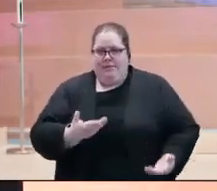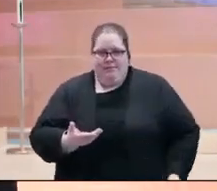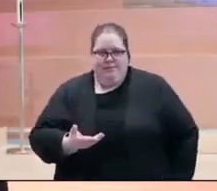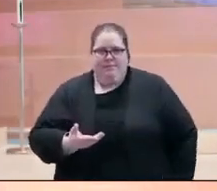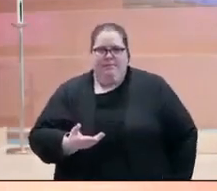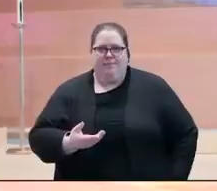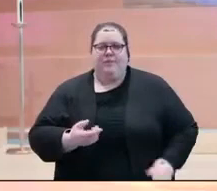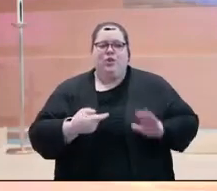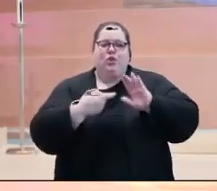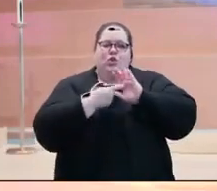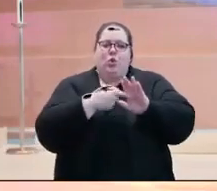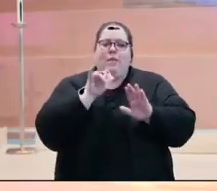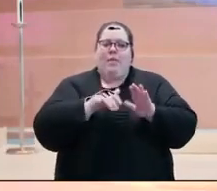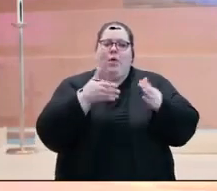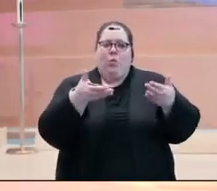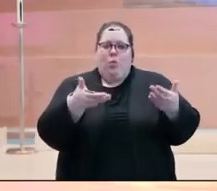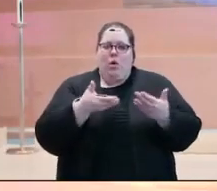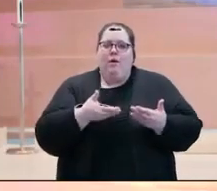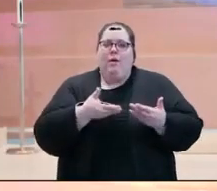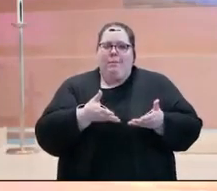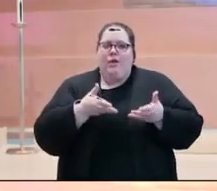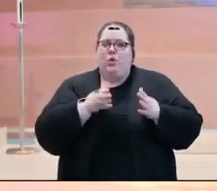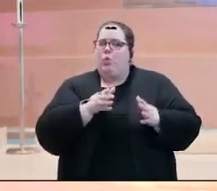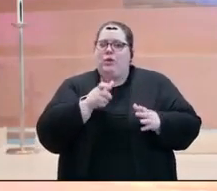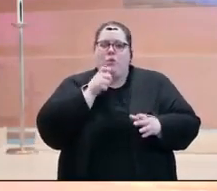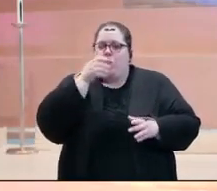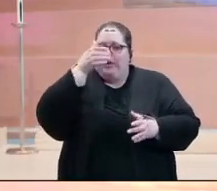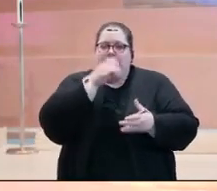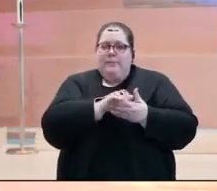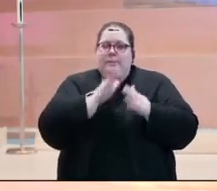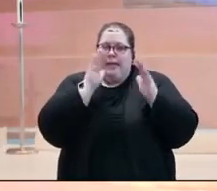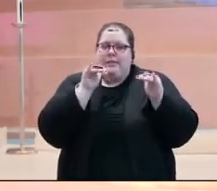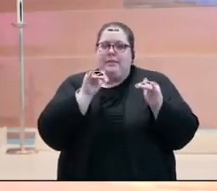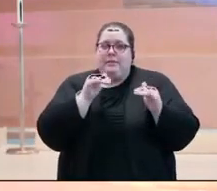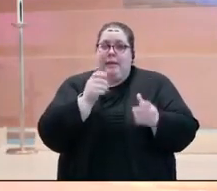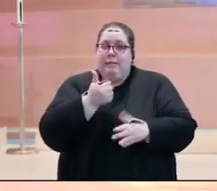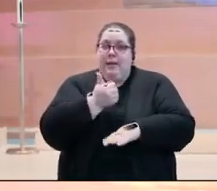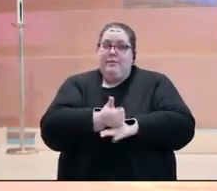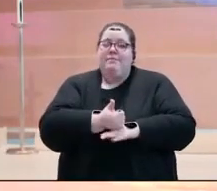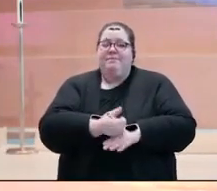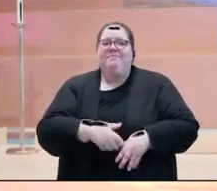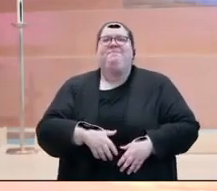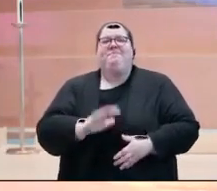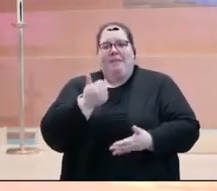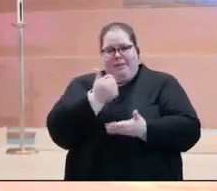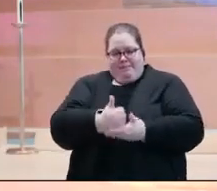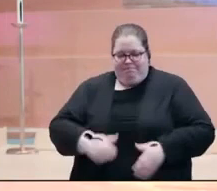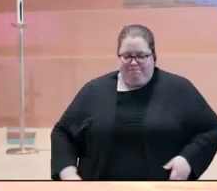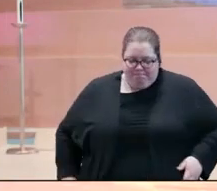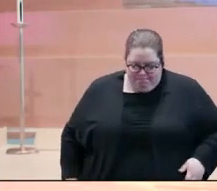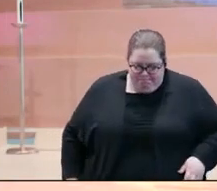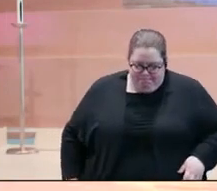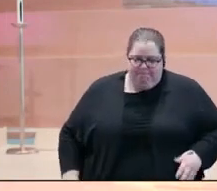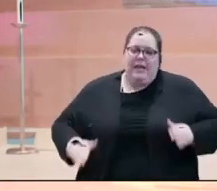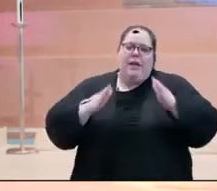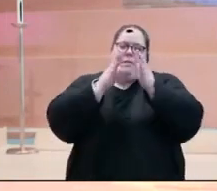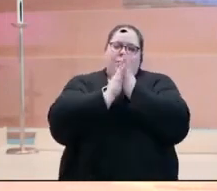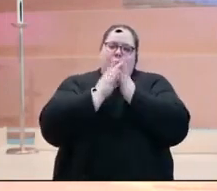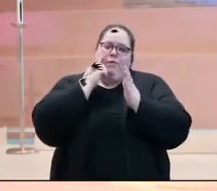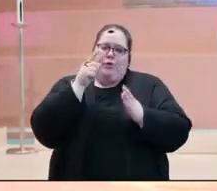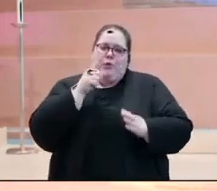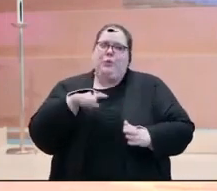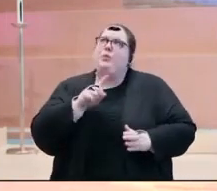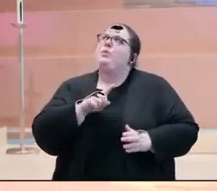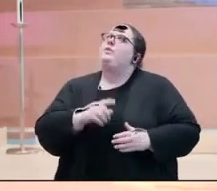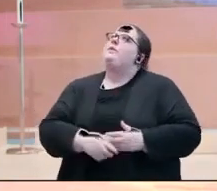in incredibly unexpected ways. Amen? Amen? Amen. Let me pray for you. Gracious